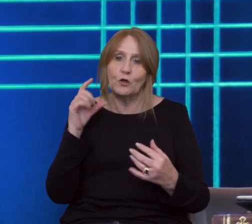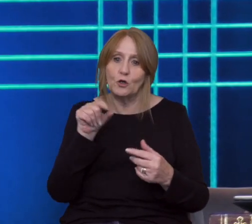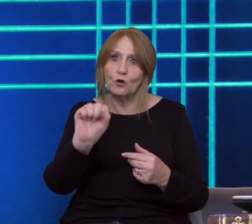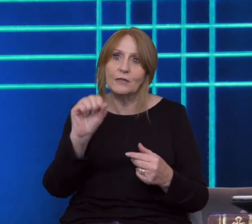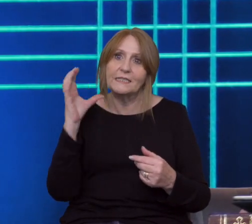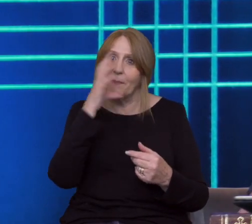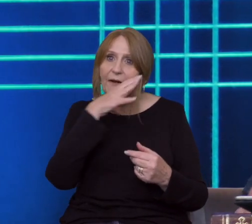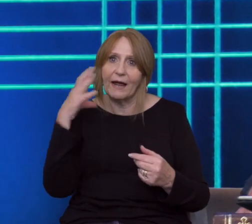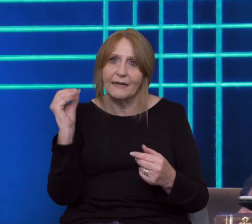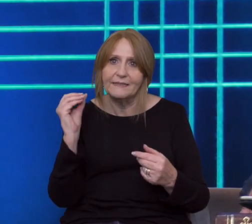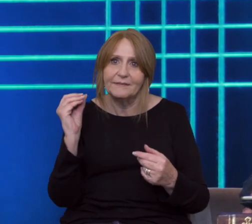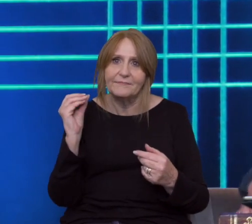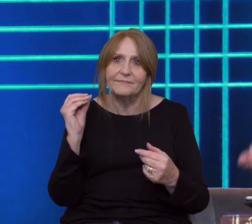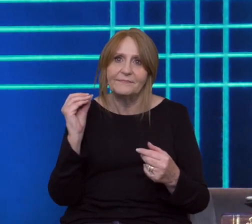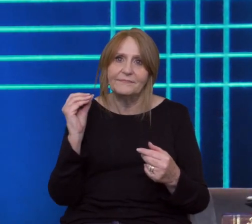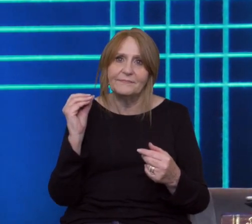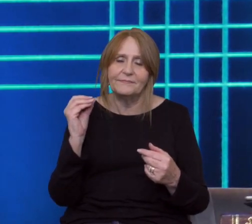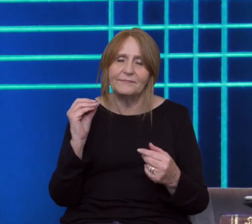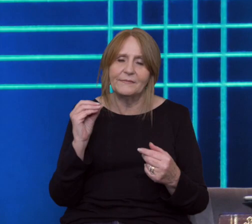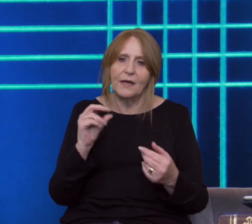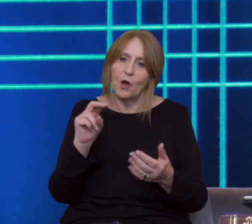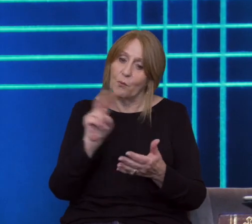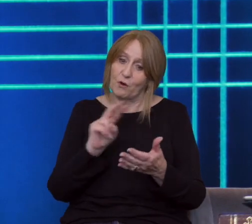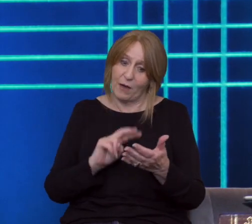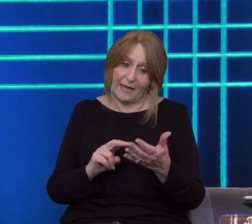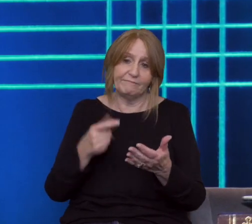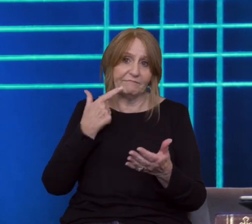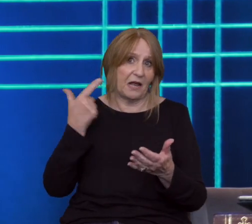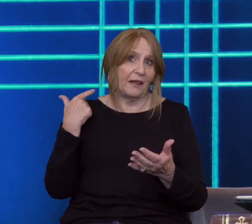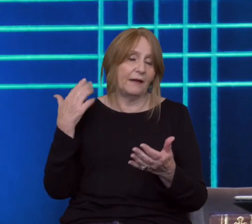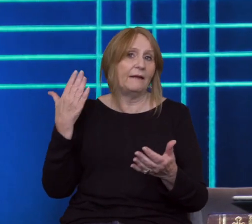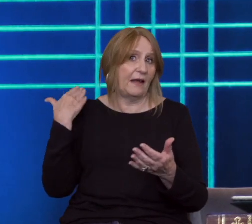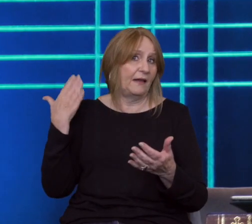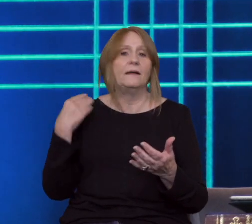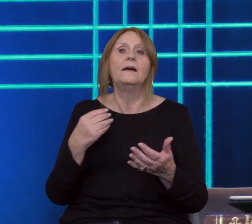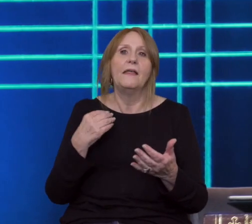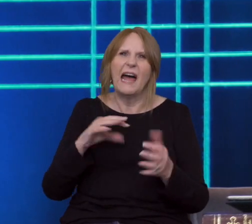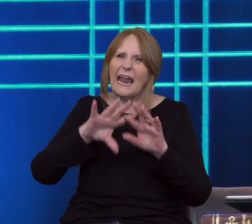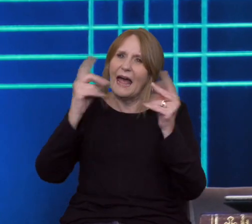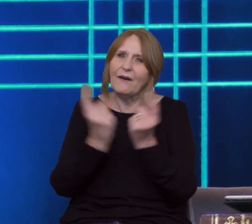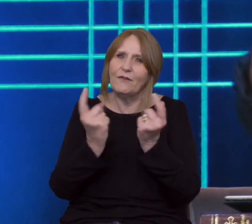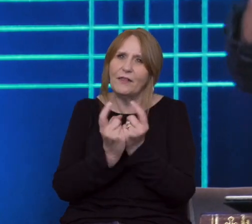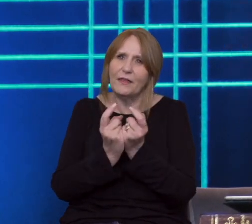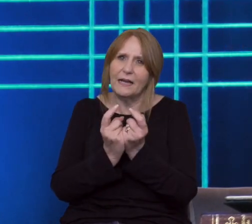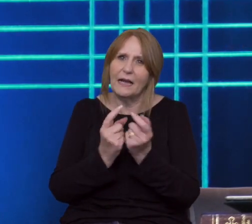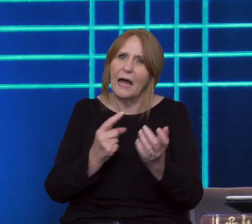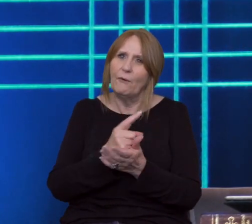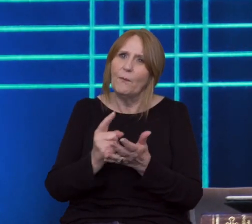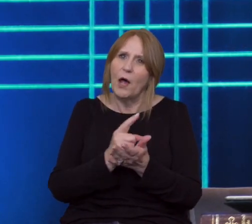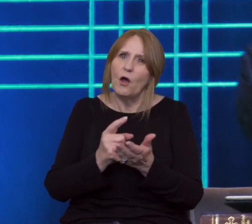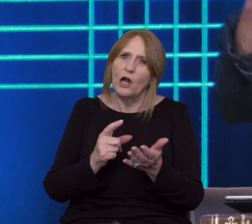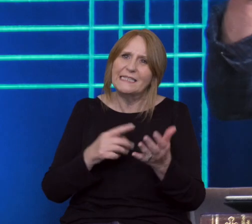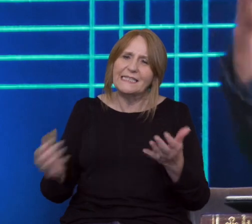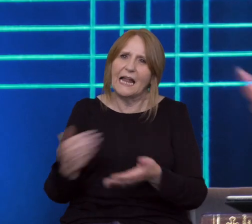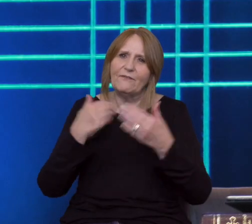Ephesian verses earlier that everything concerning our salvation, our eternal life,